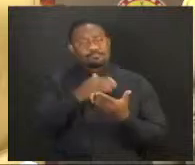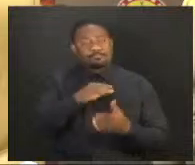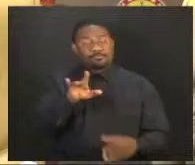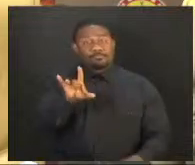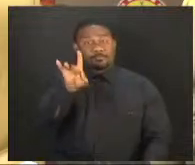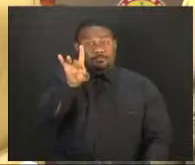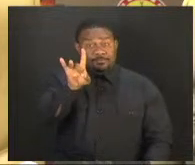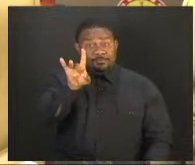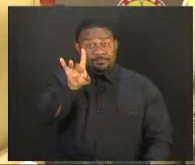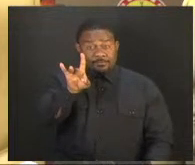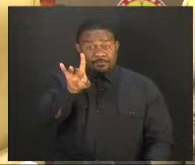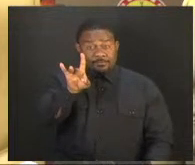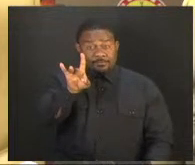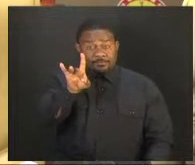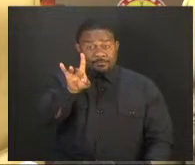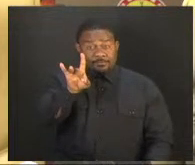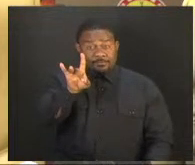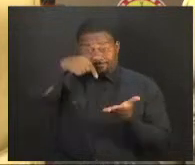The